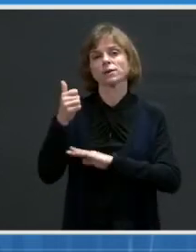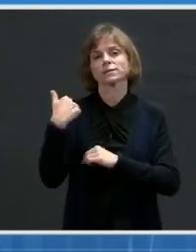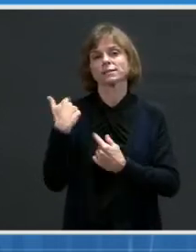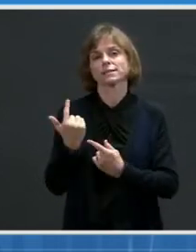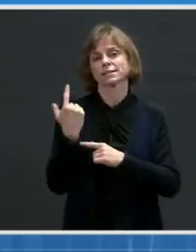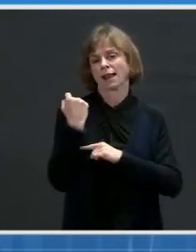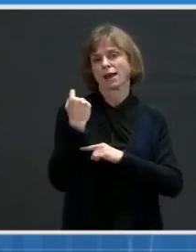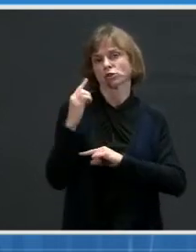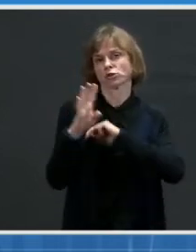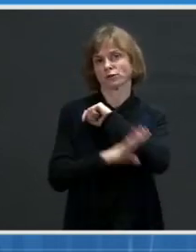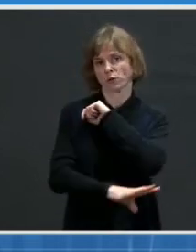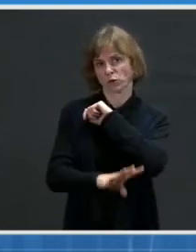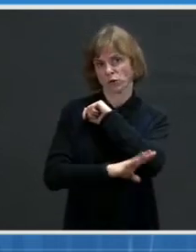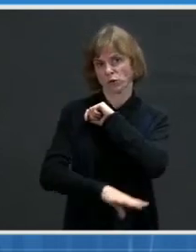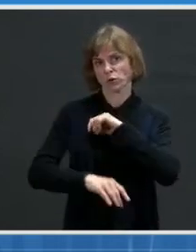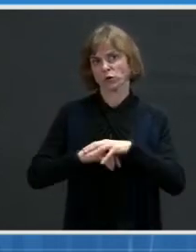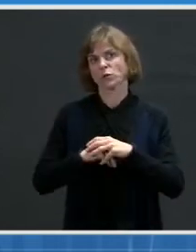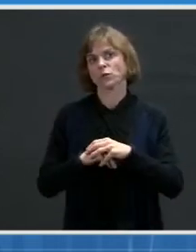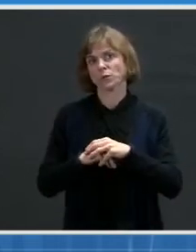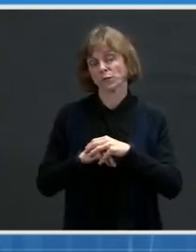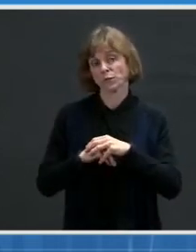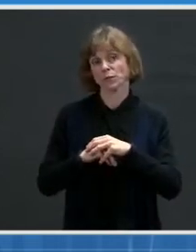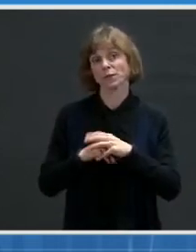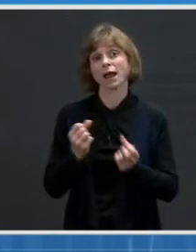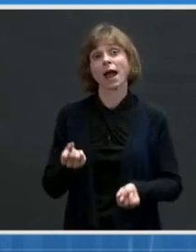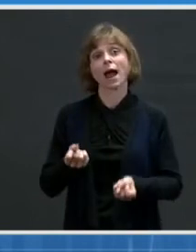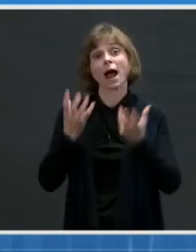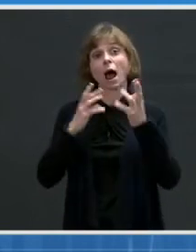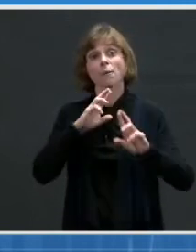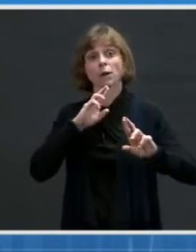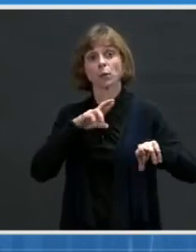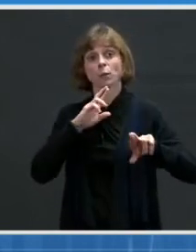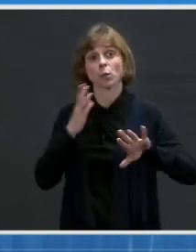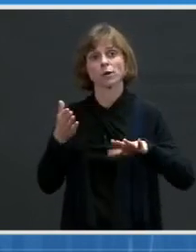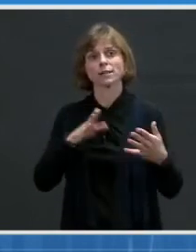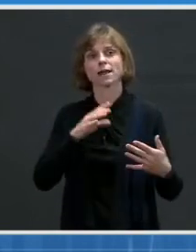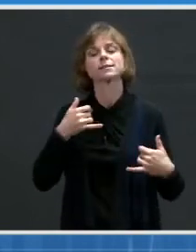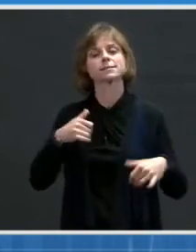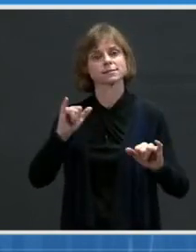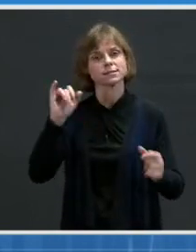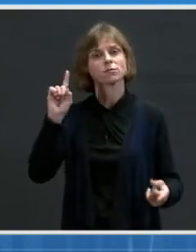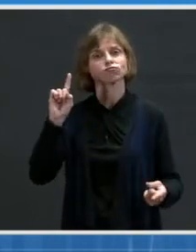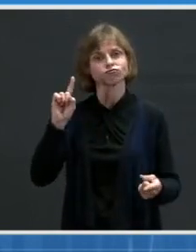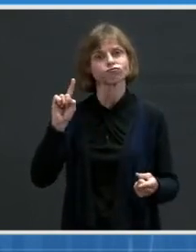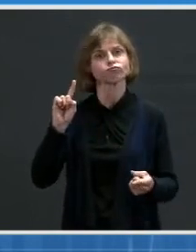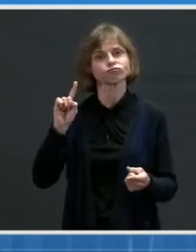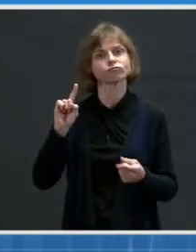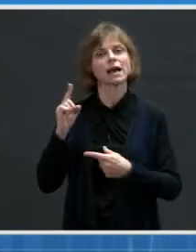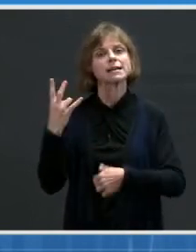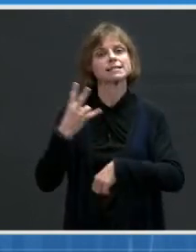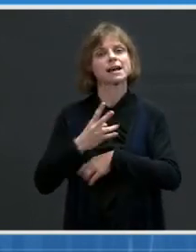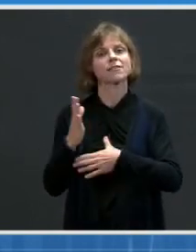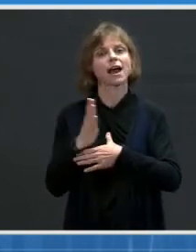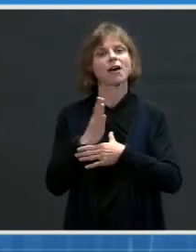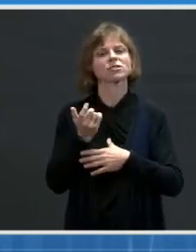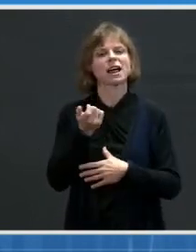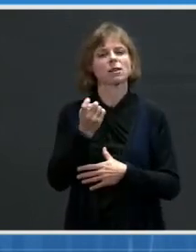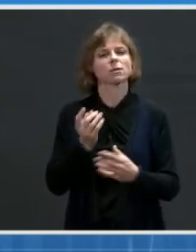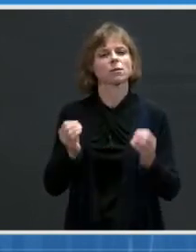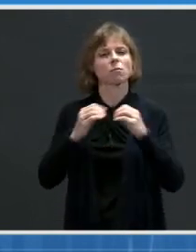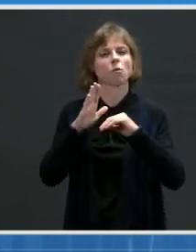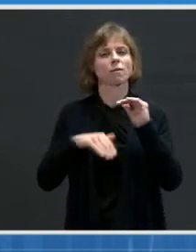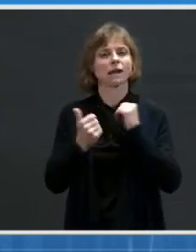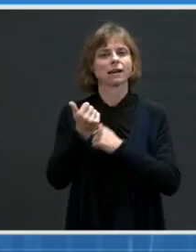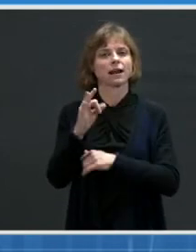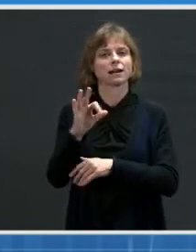fall. The number of reported deaths also continues to decline, with the 7-day average slightly more than 1,900